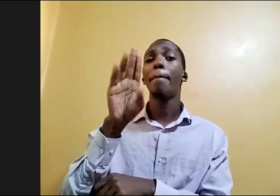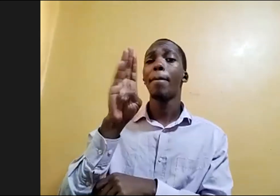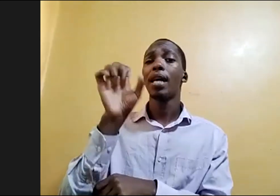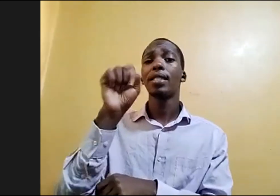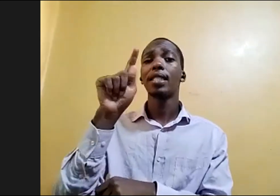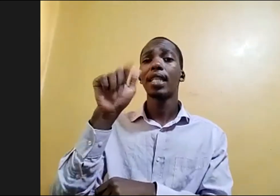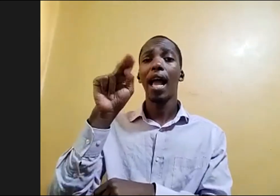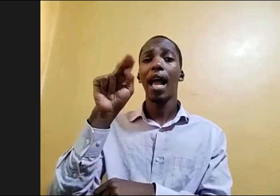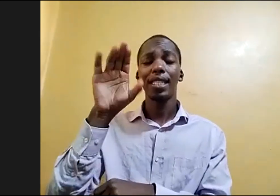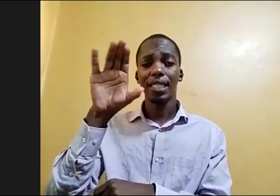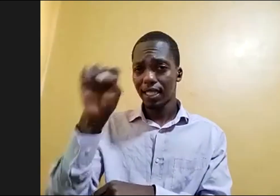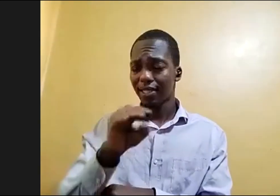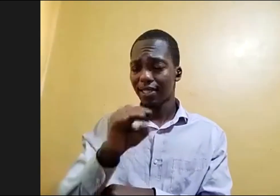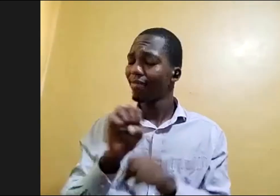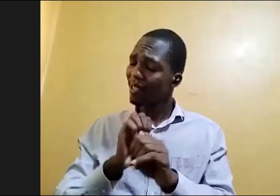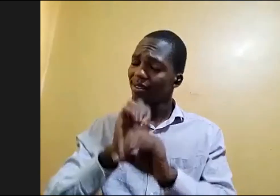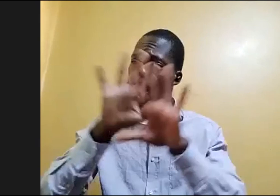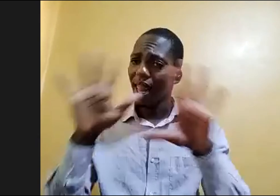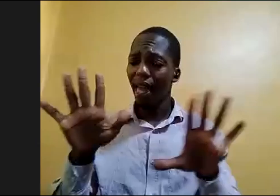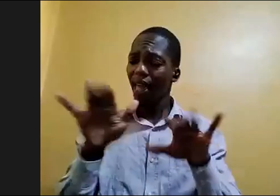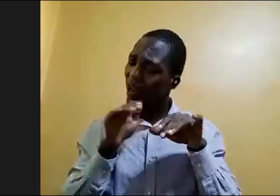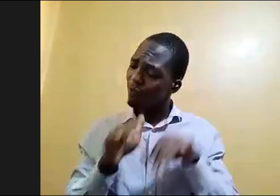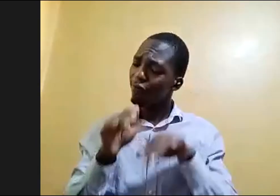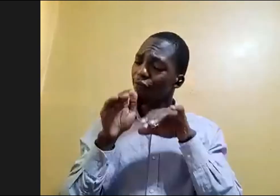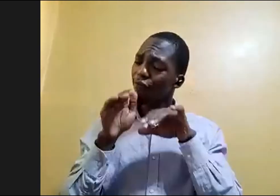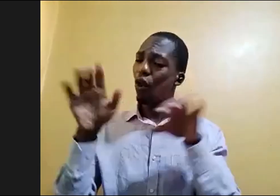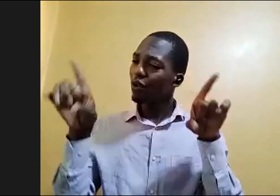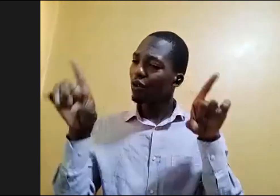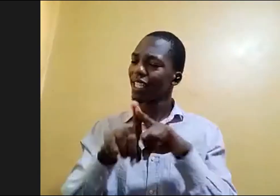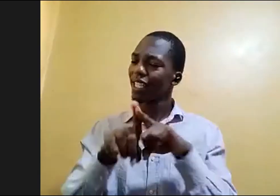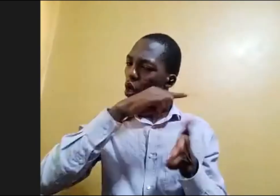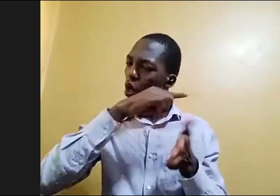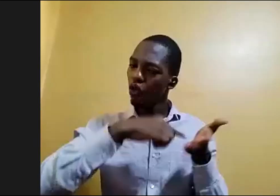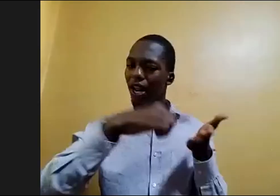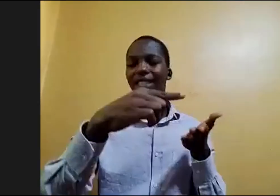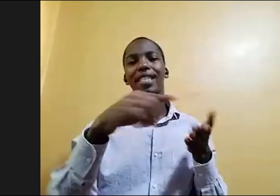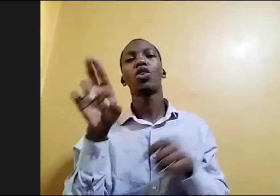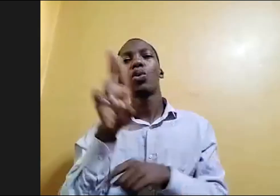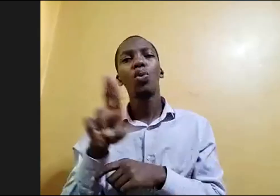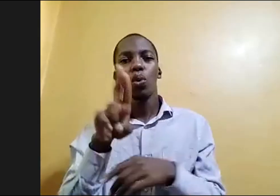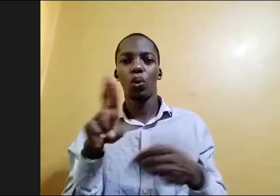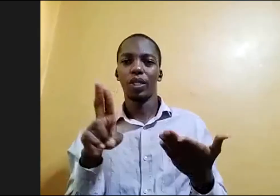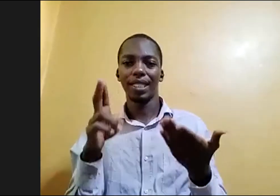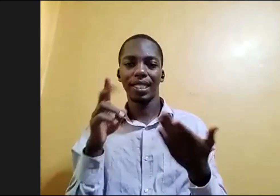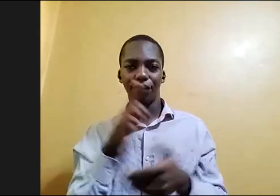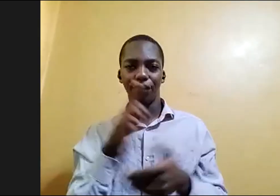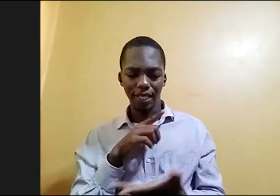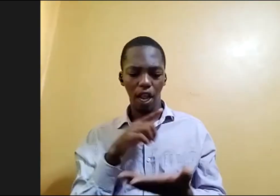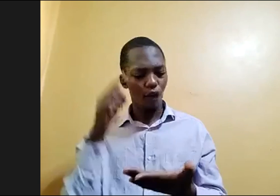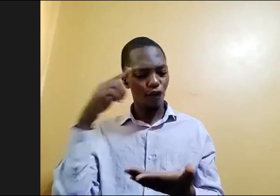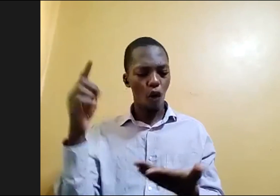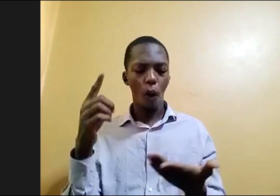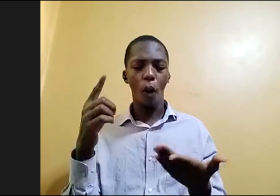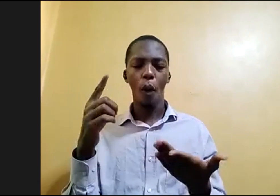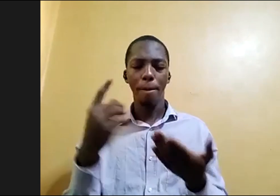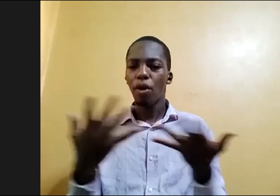it's clear it will follow the same authorization that is used for the products and substances which are